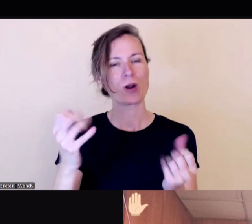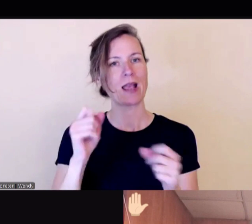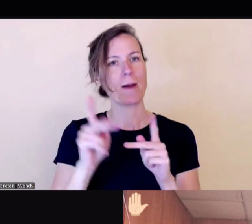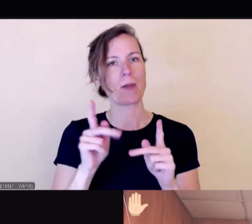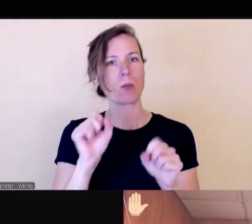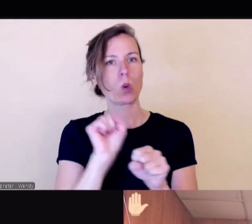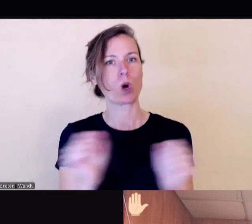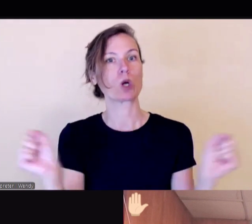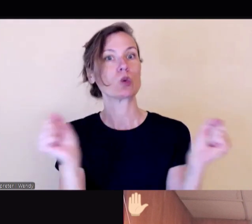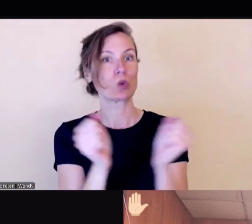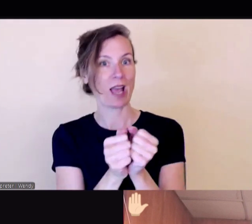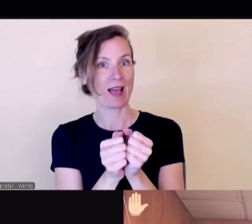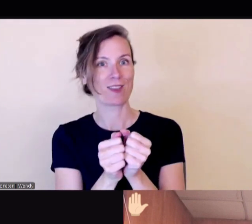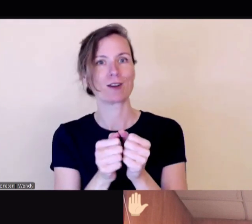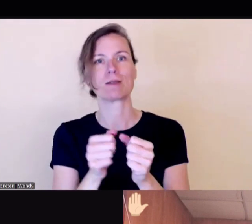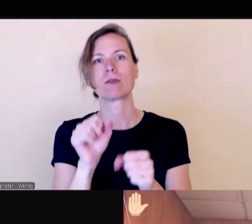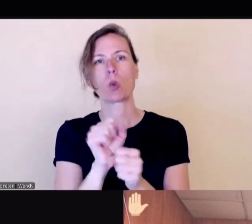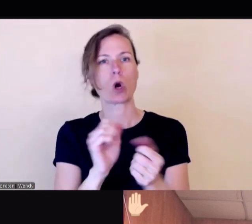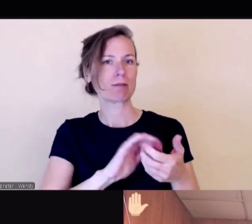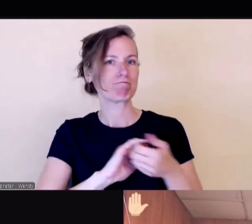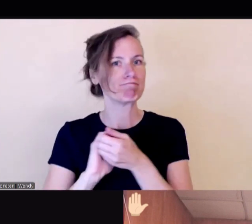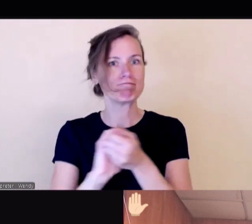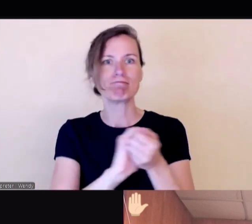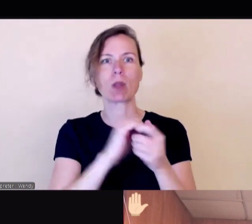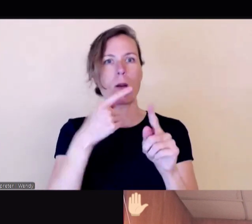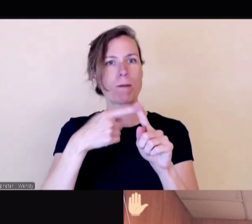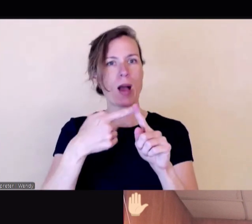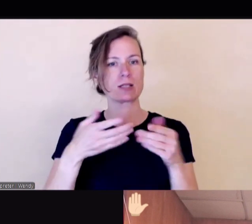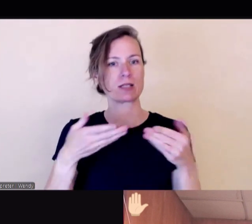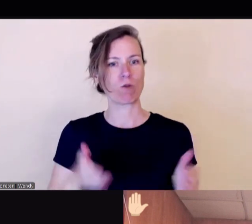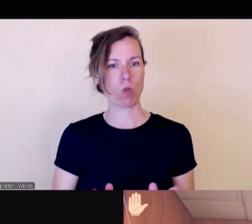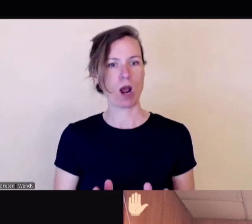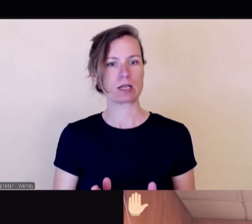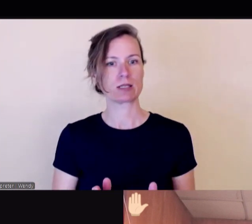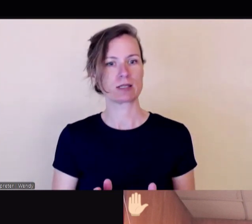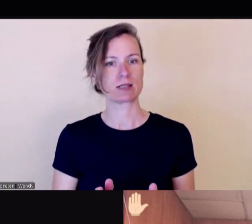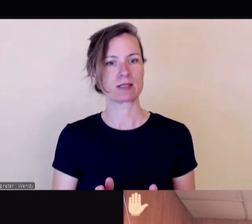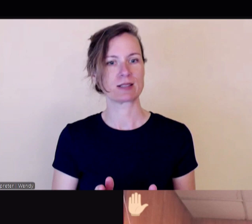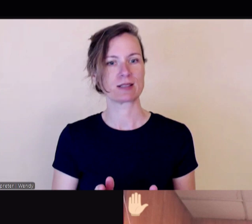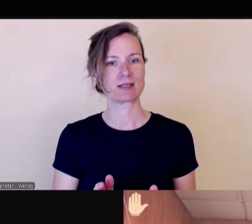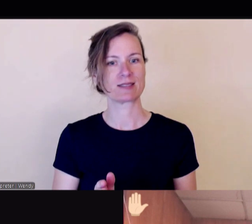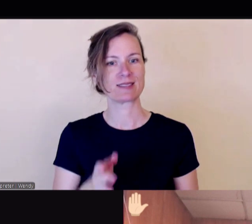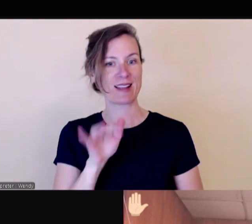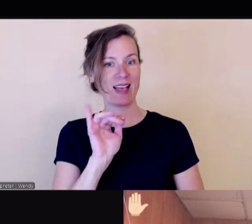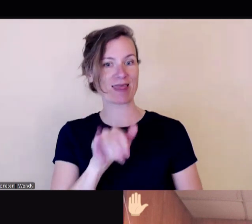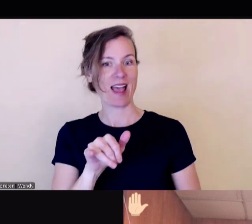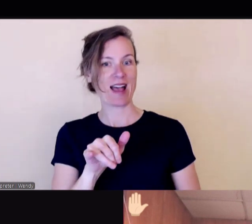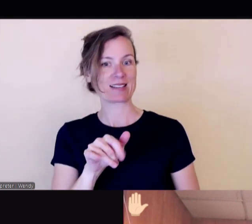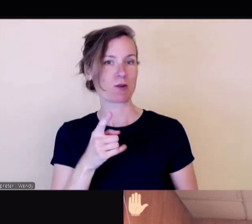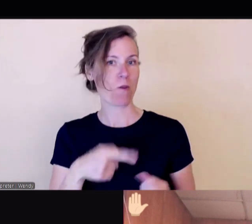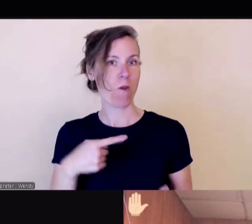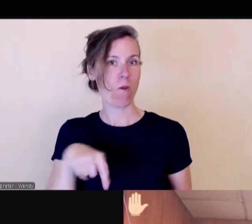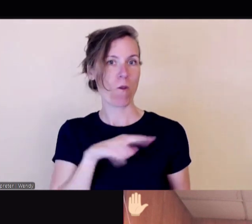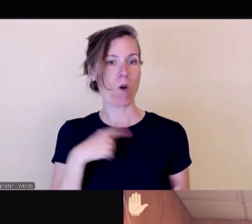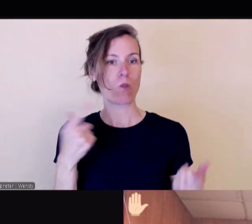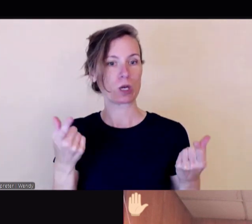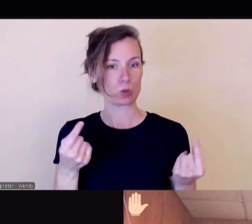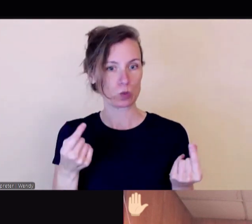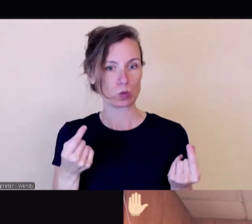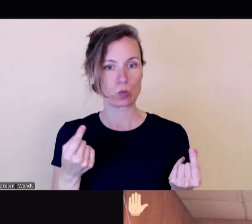each other in positive ways. And that's what we do. And I just really wanted to make sure everybody knew, and that I got to talk